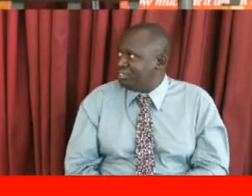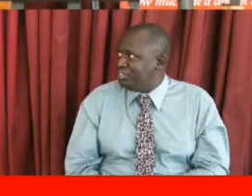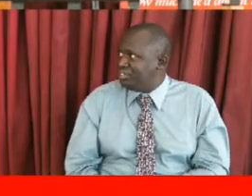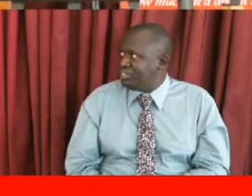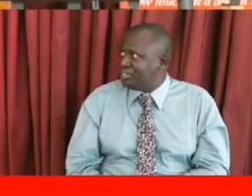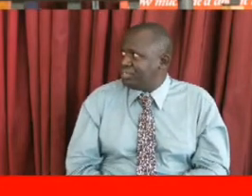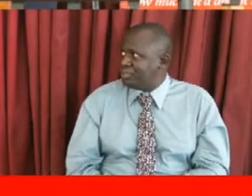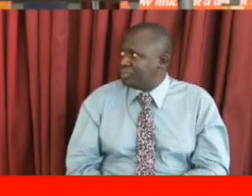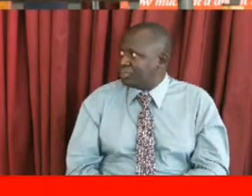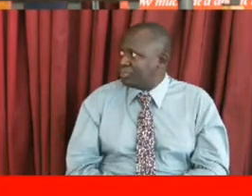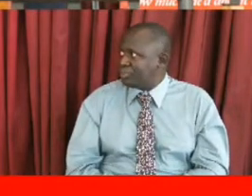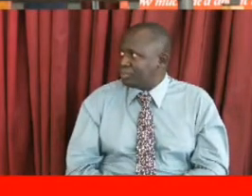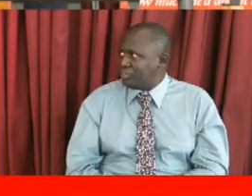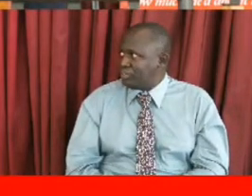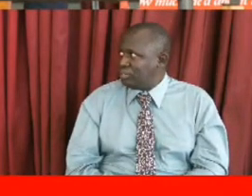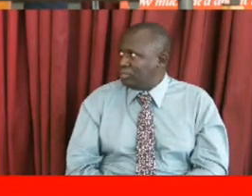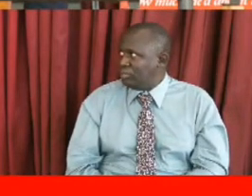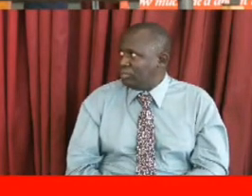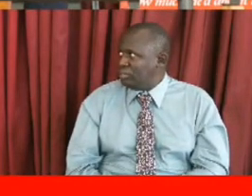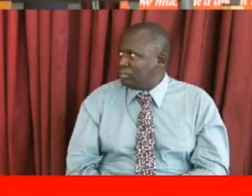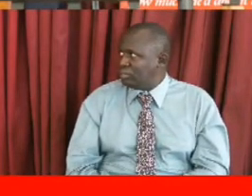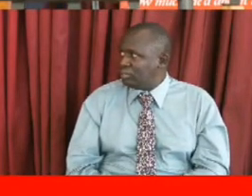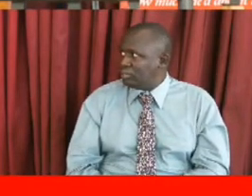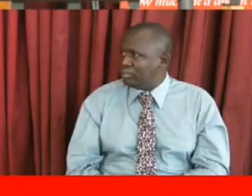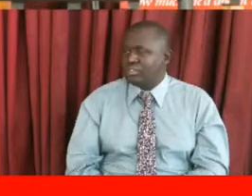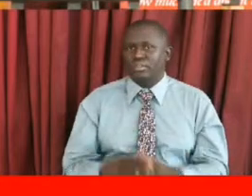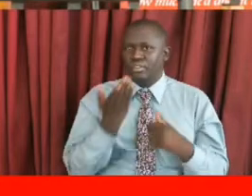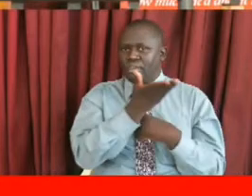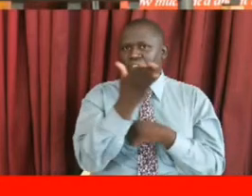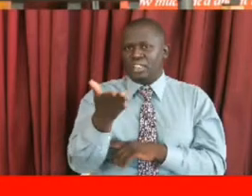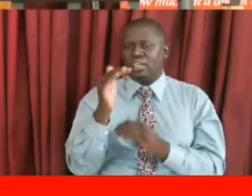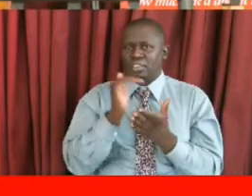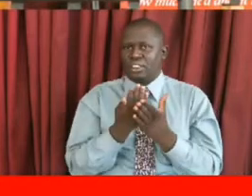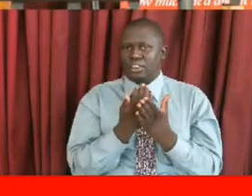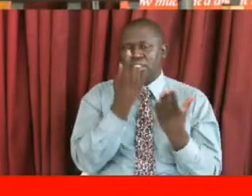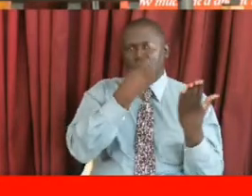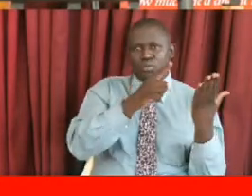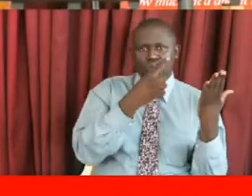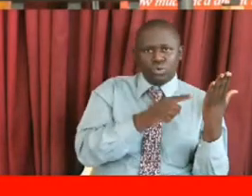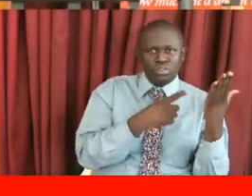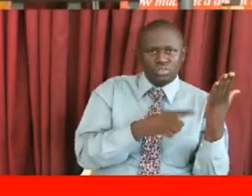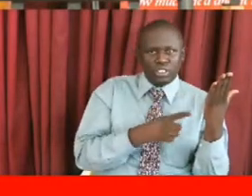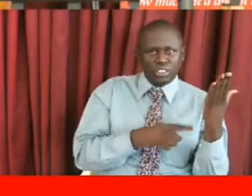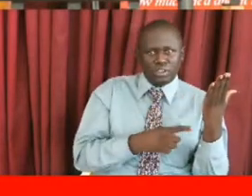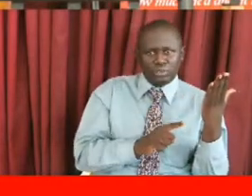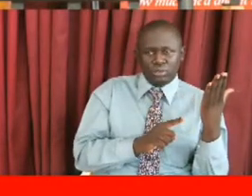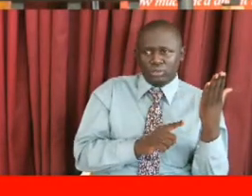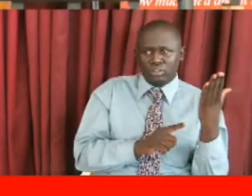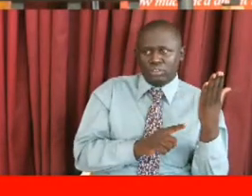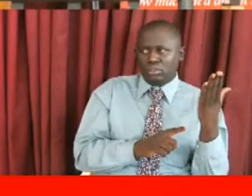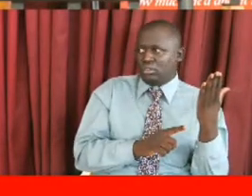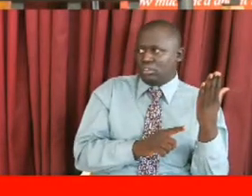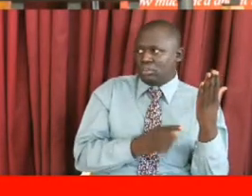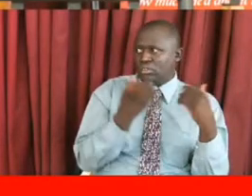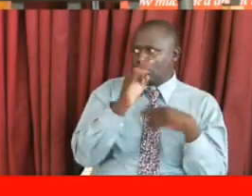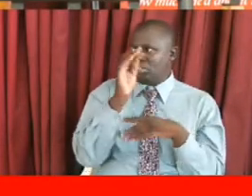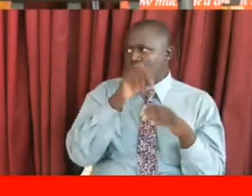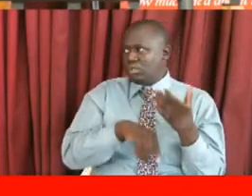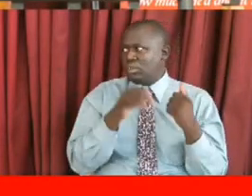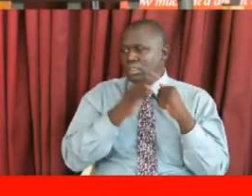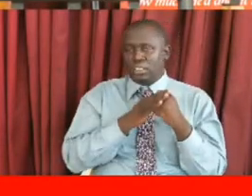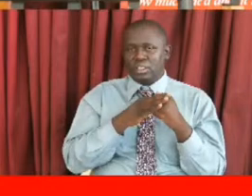no it's not possible there are certain qualifications yes of the E